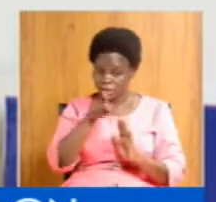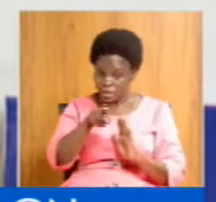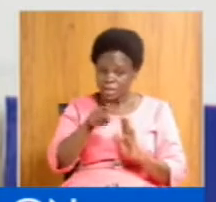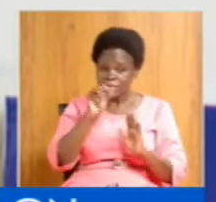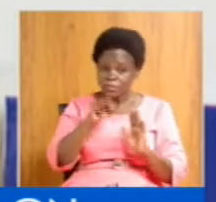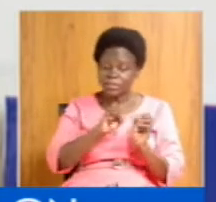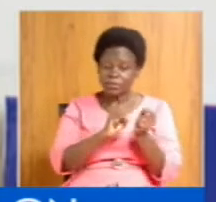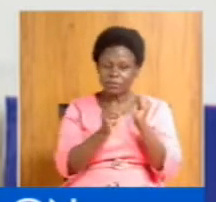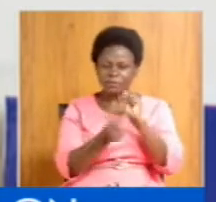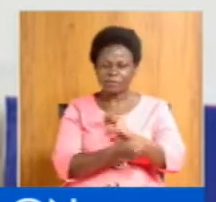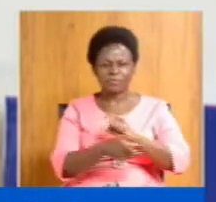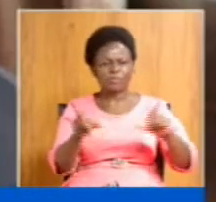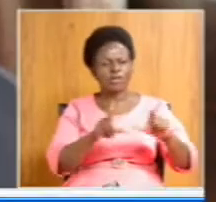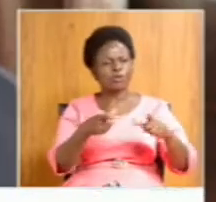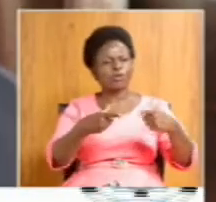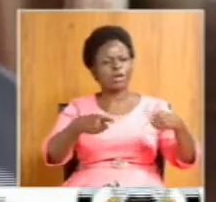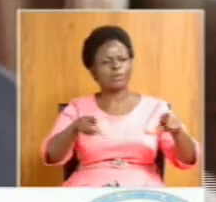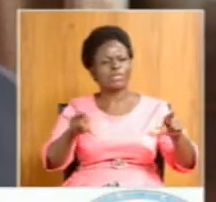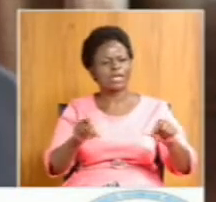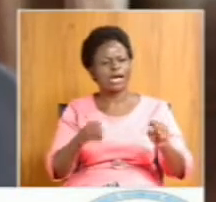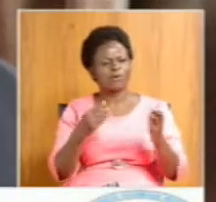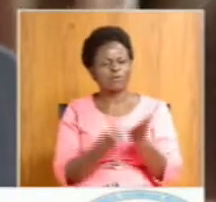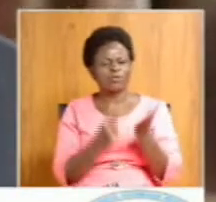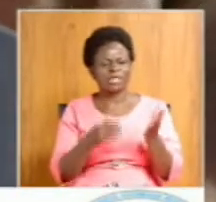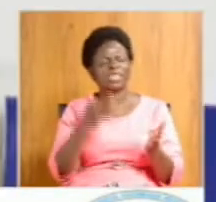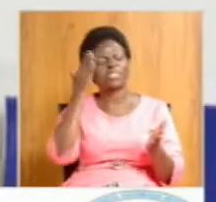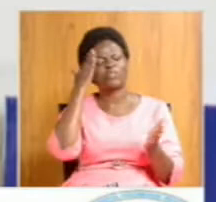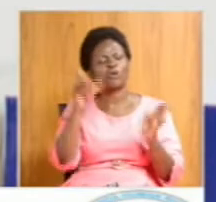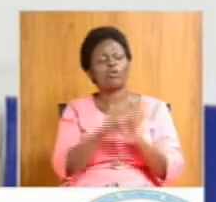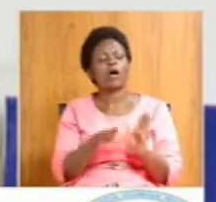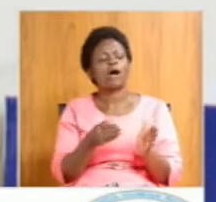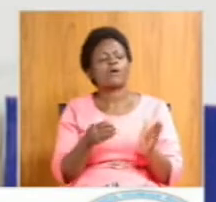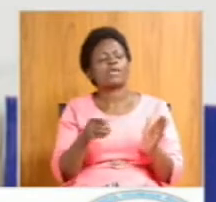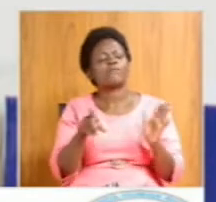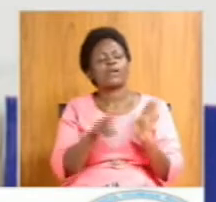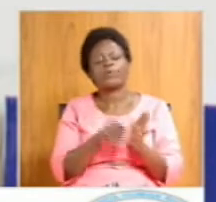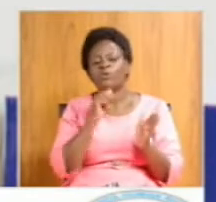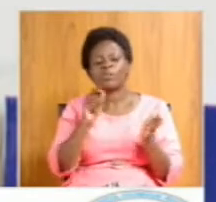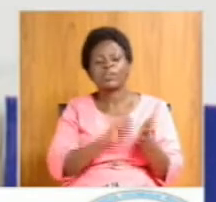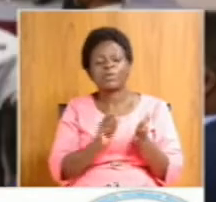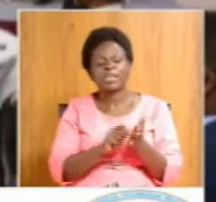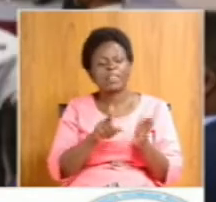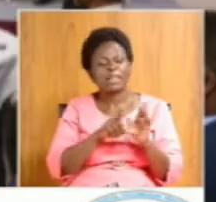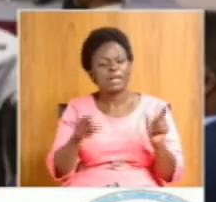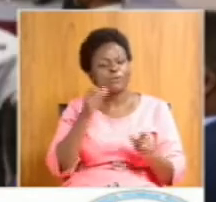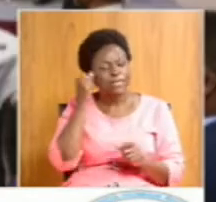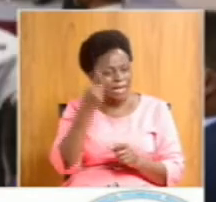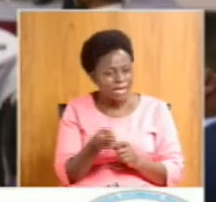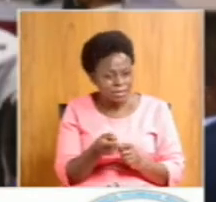in the local languages. How are Ugandans going to know the law if the law is not written in the language they understand?